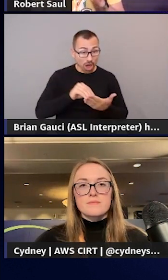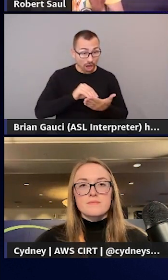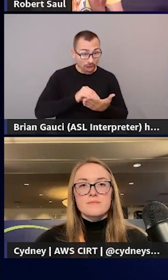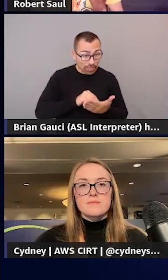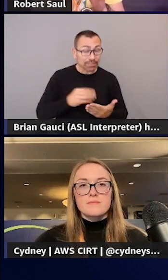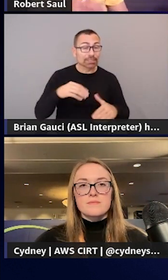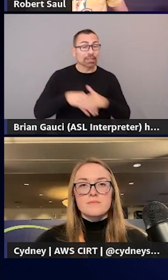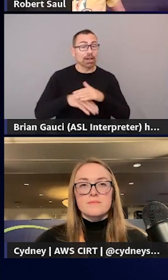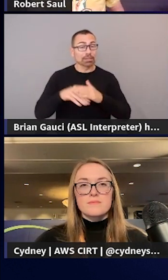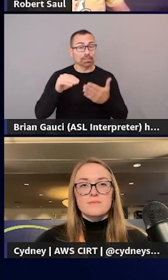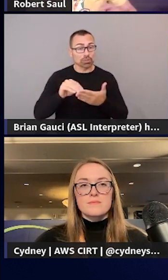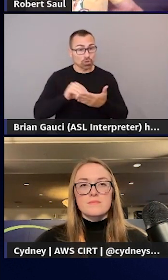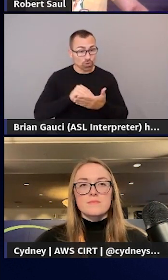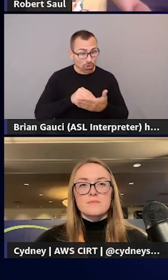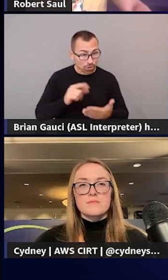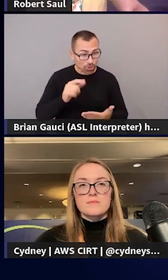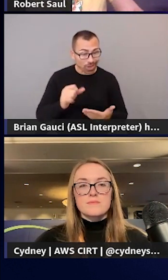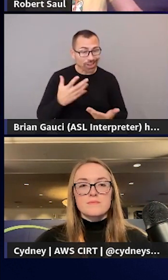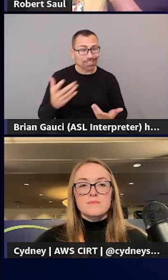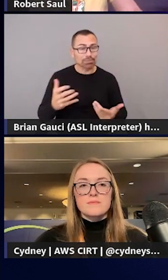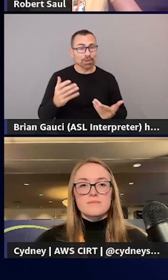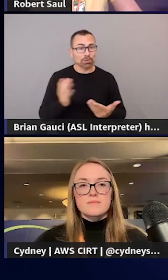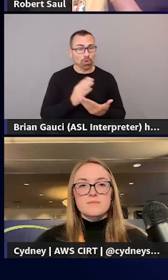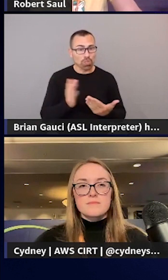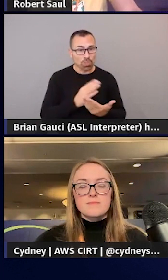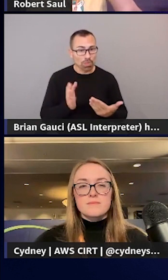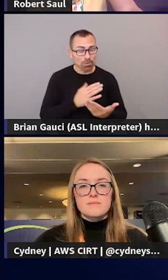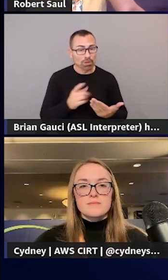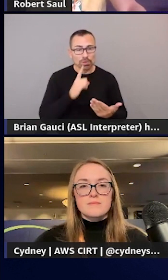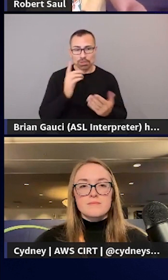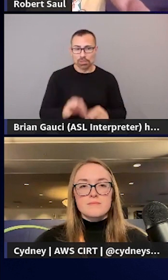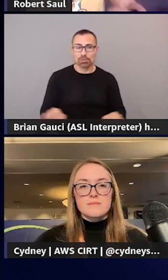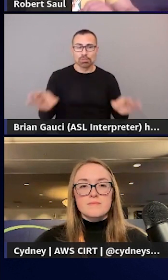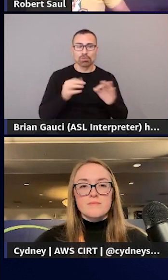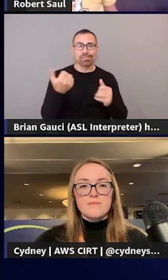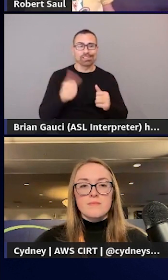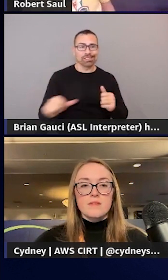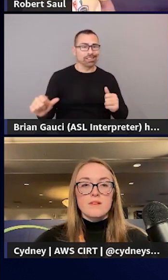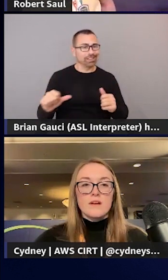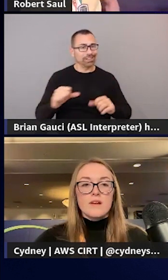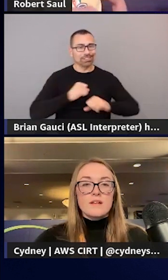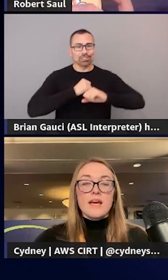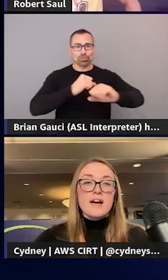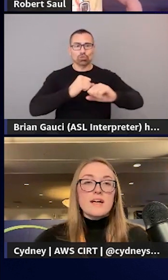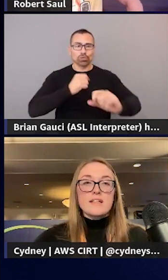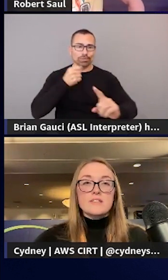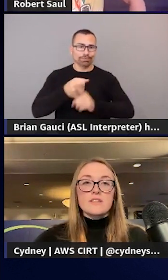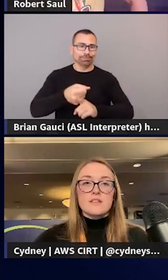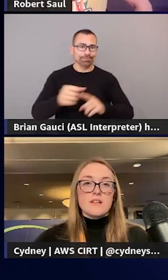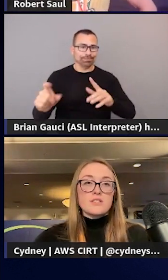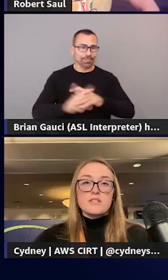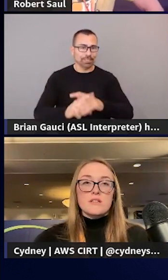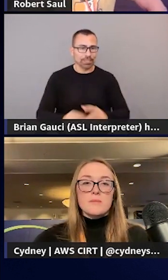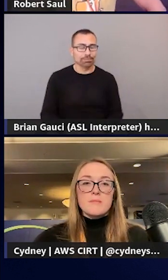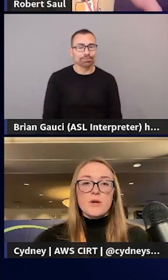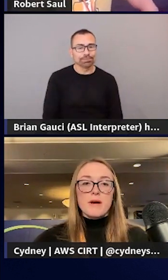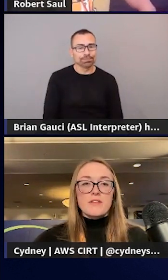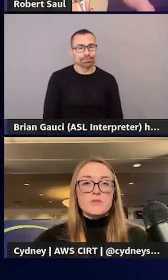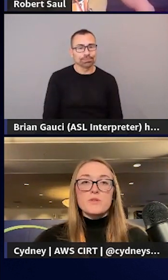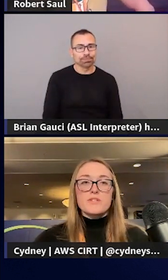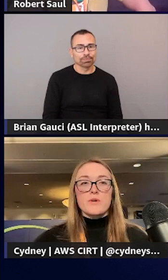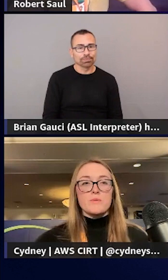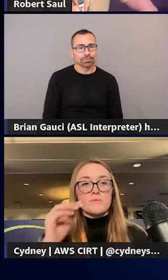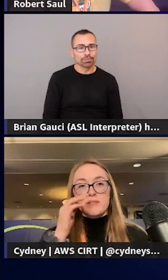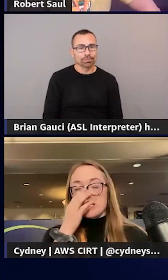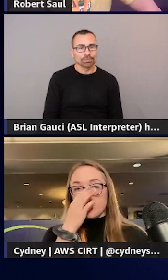and being able to turn through logs is critical for any security incident. Yeah, and just a little bit more about the